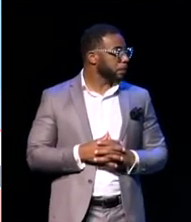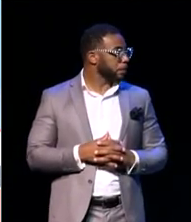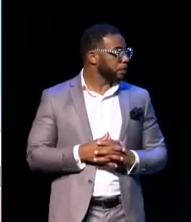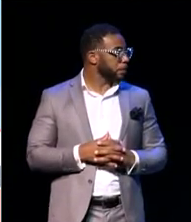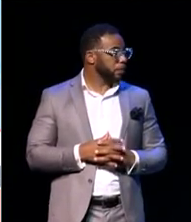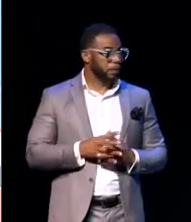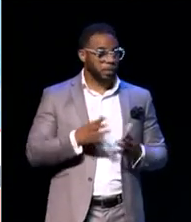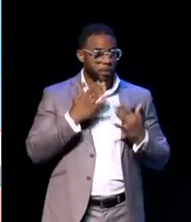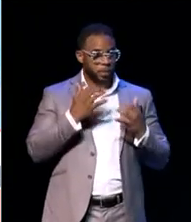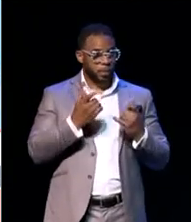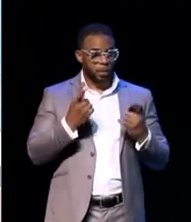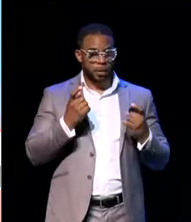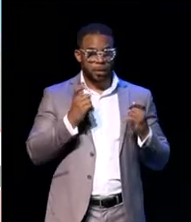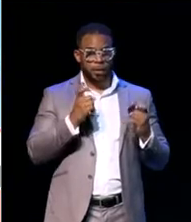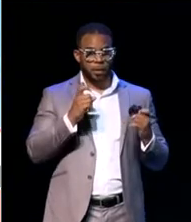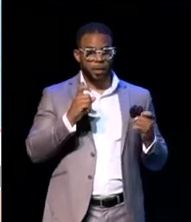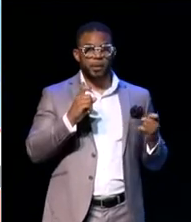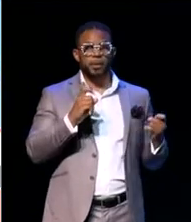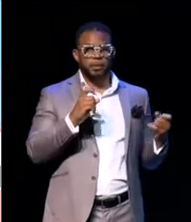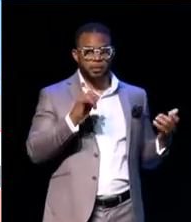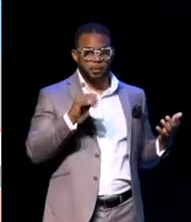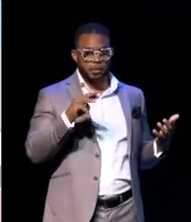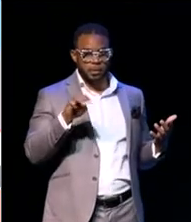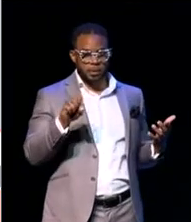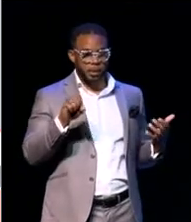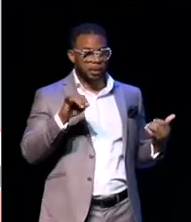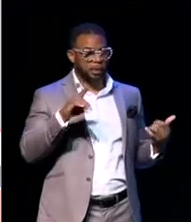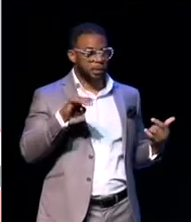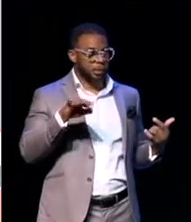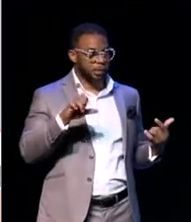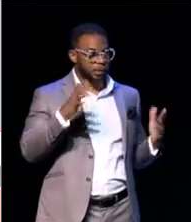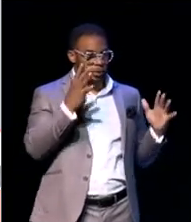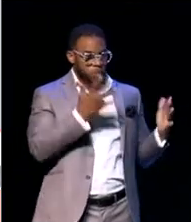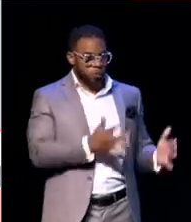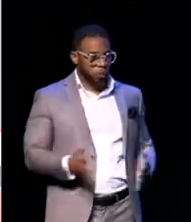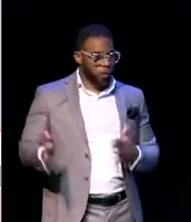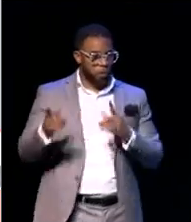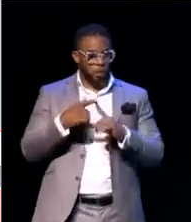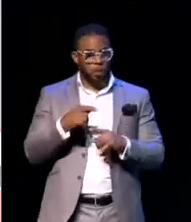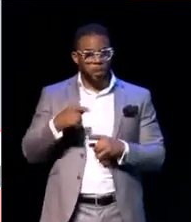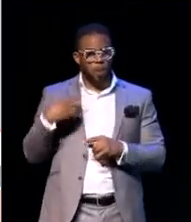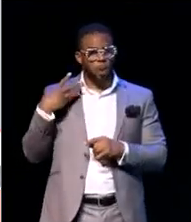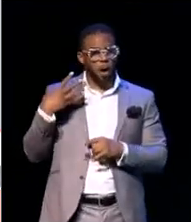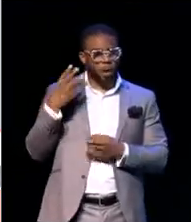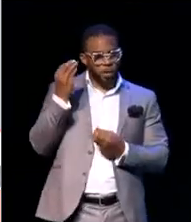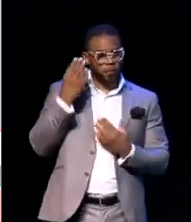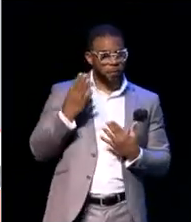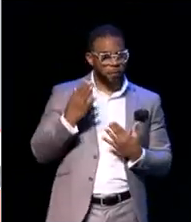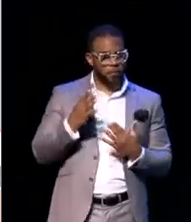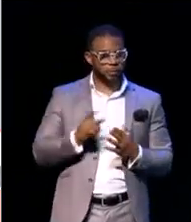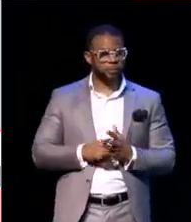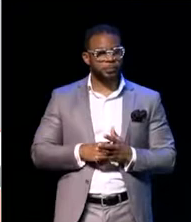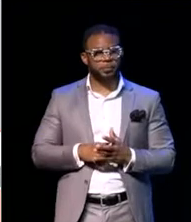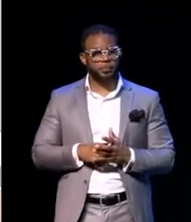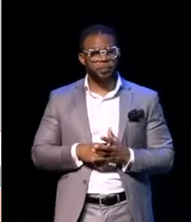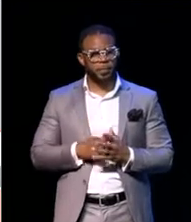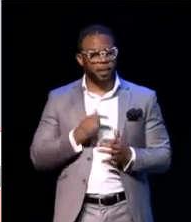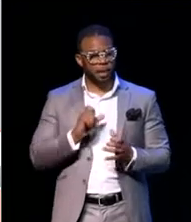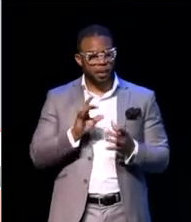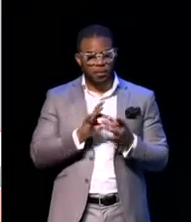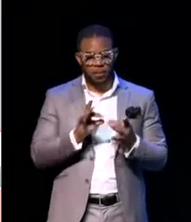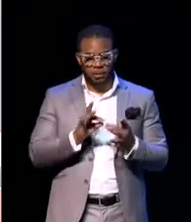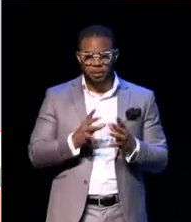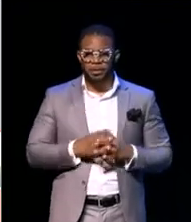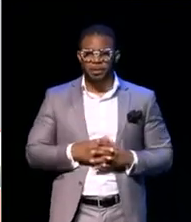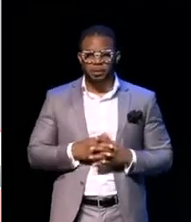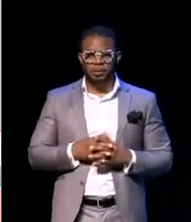Well, thank you, everybody. Let's give James and Denise a big round of applause from the Washington Informer. And I have to